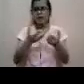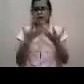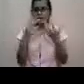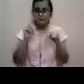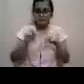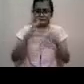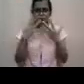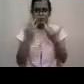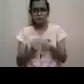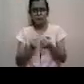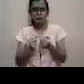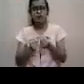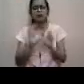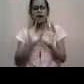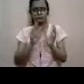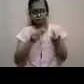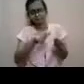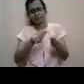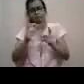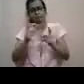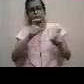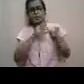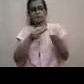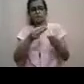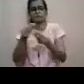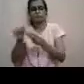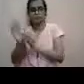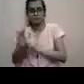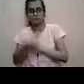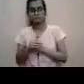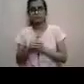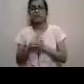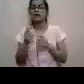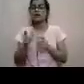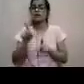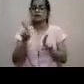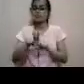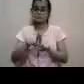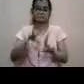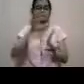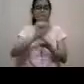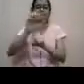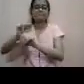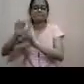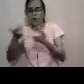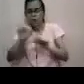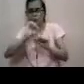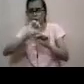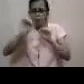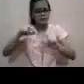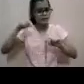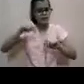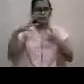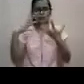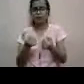person herself as she recognizes herself. What I suggested